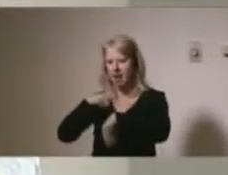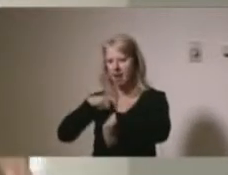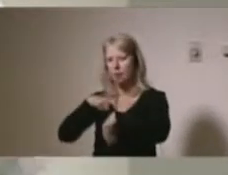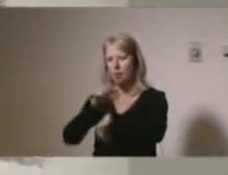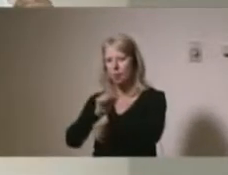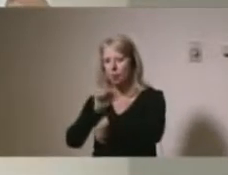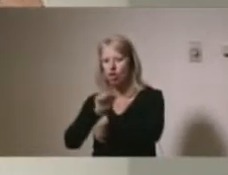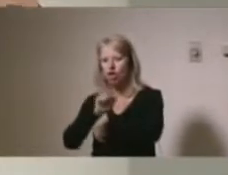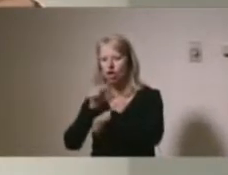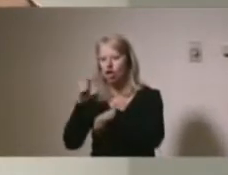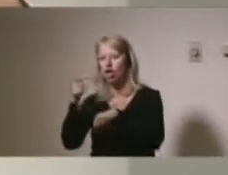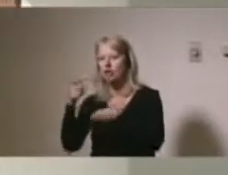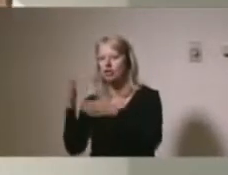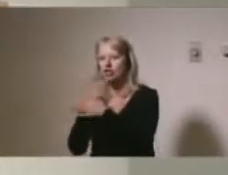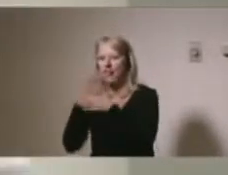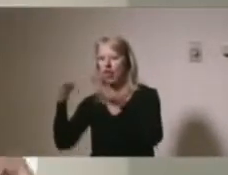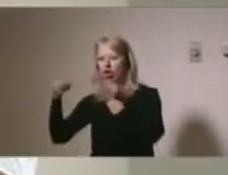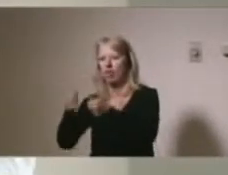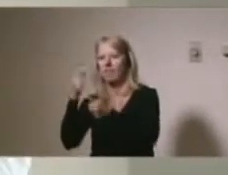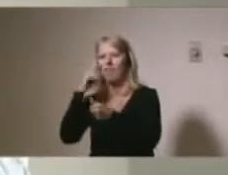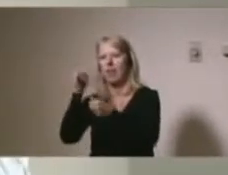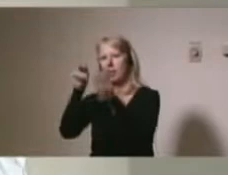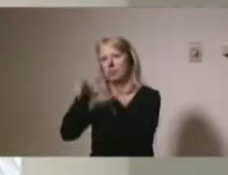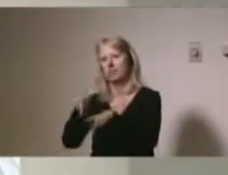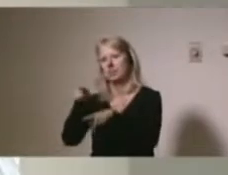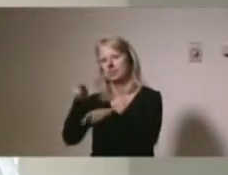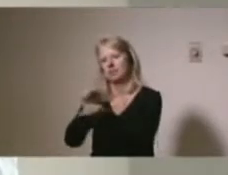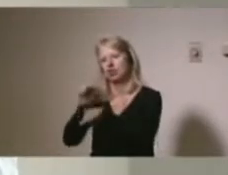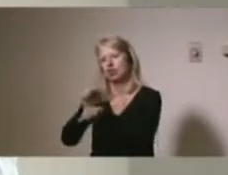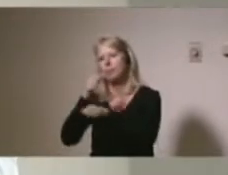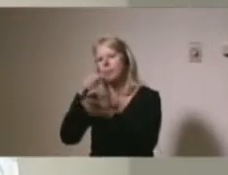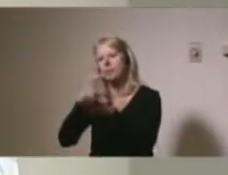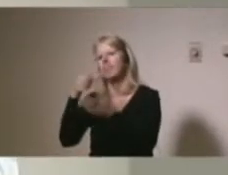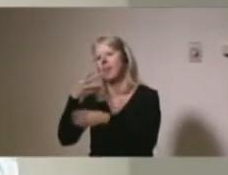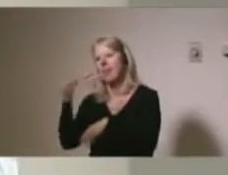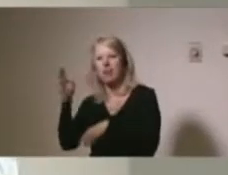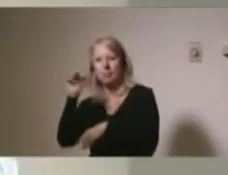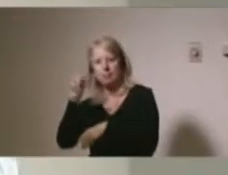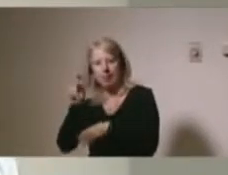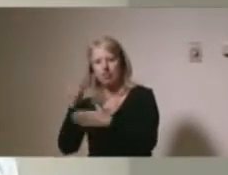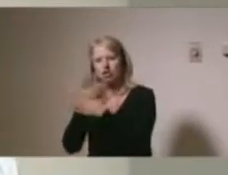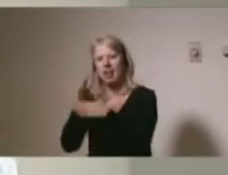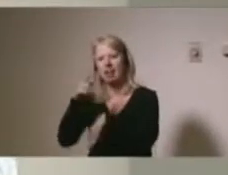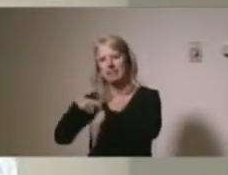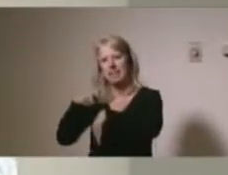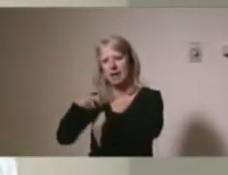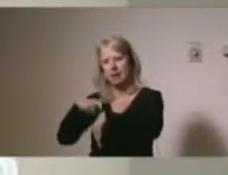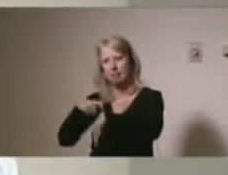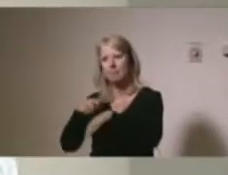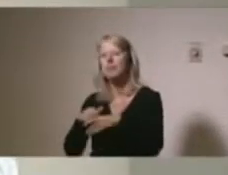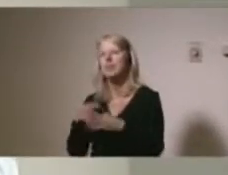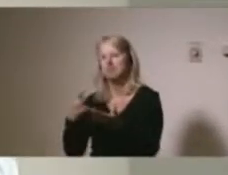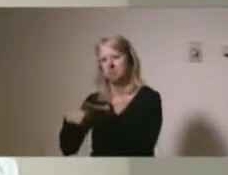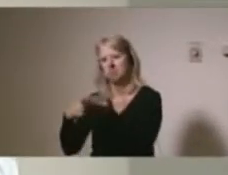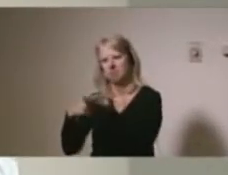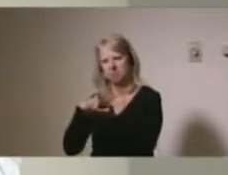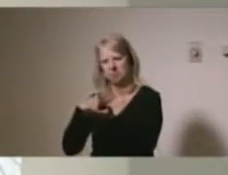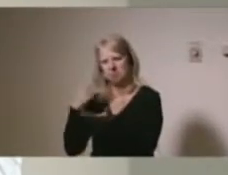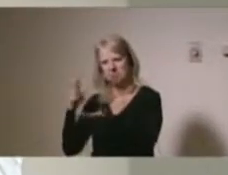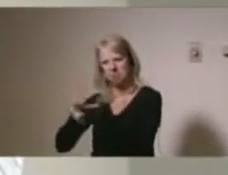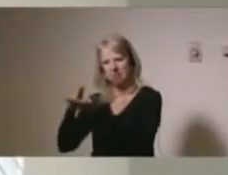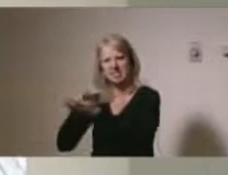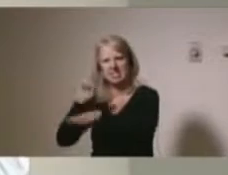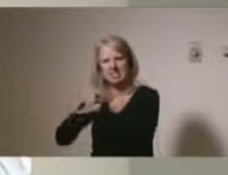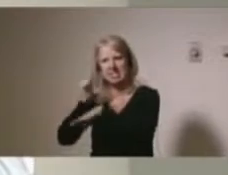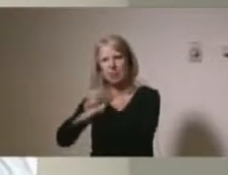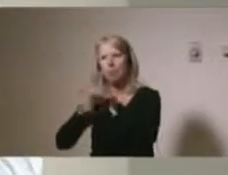worker and sharing the cost of the worker and expanding the time. And so these were set up